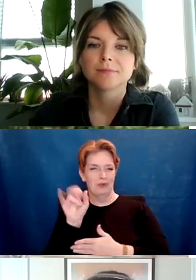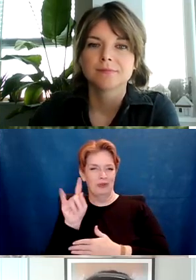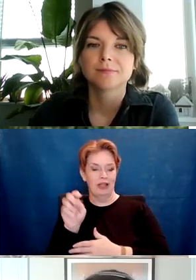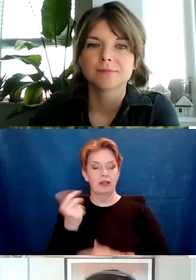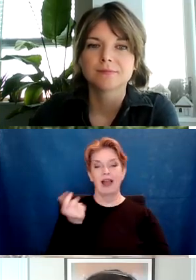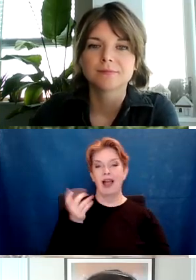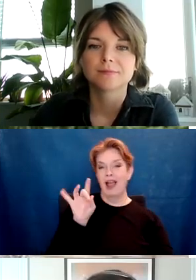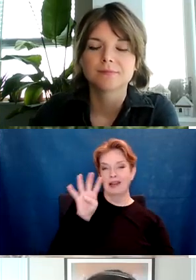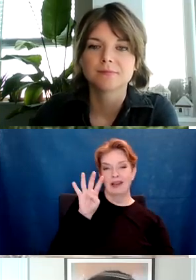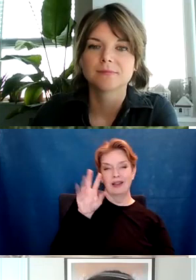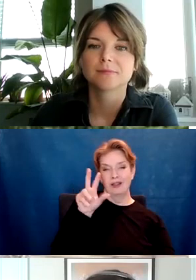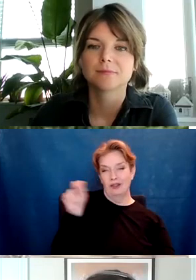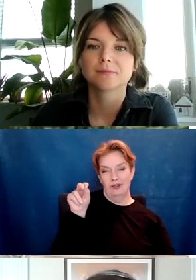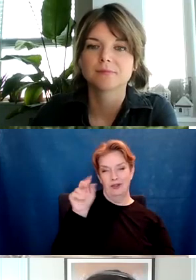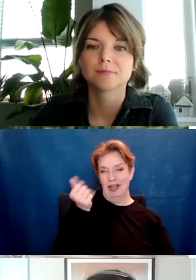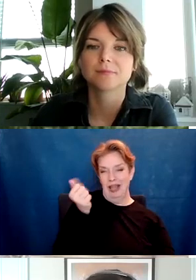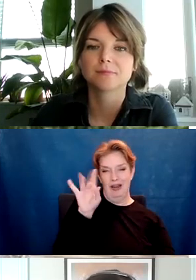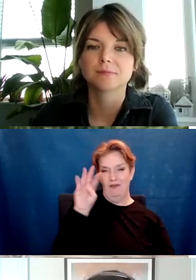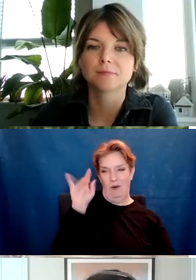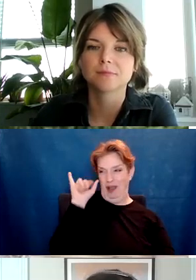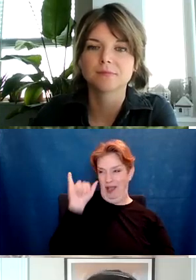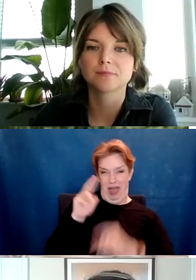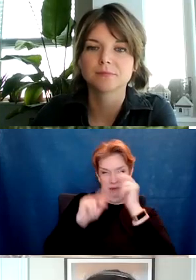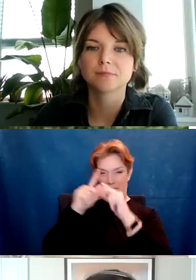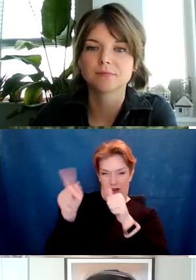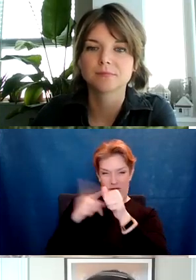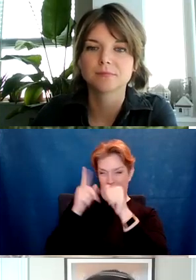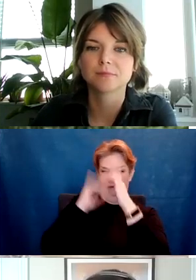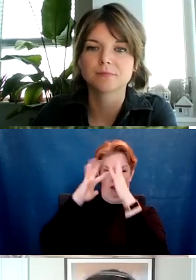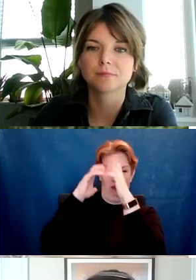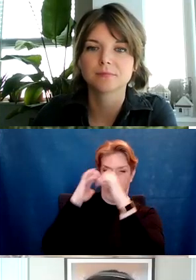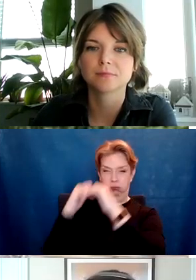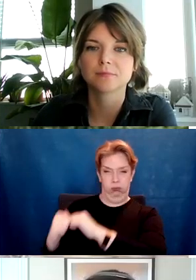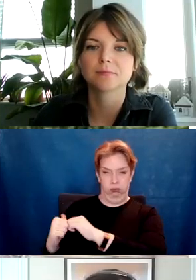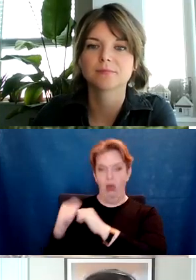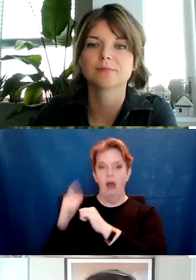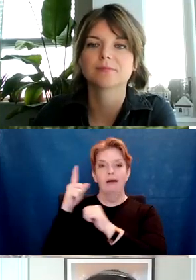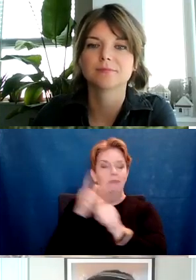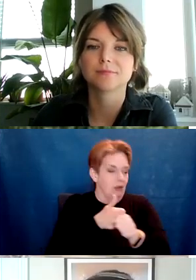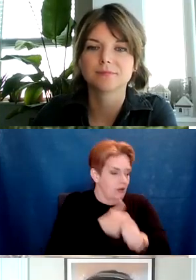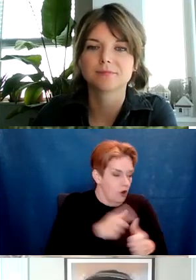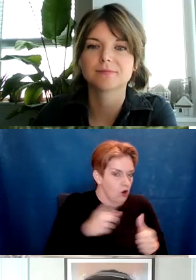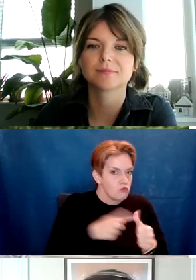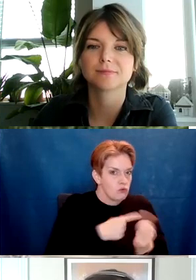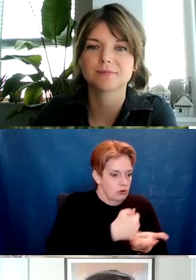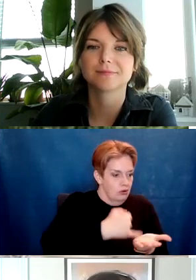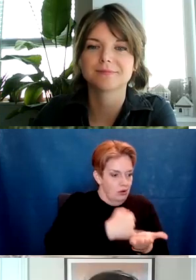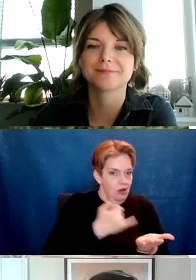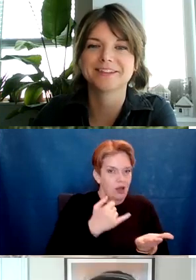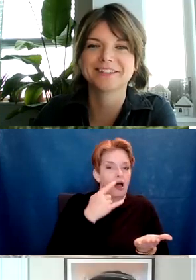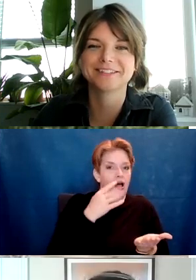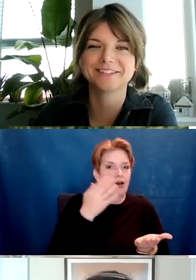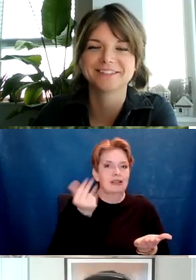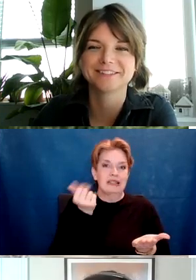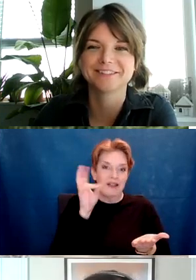in ruins. So this is a replica based on the original blueprints of 1716, which is crazy to me. This